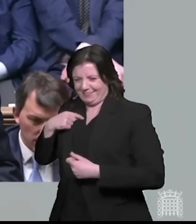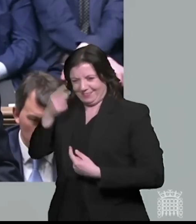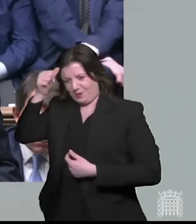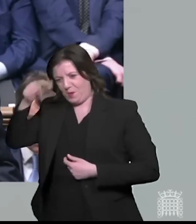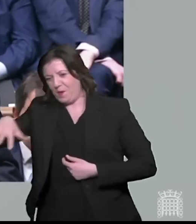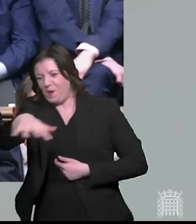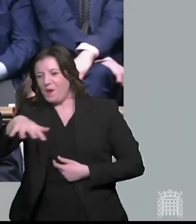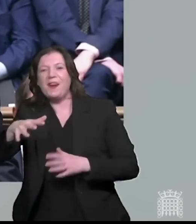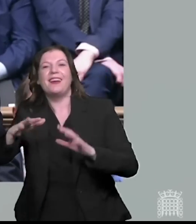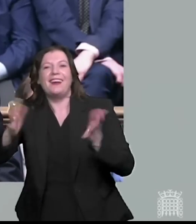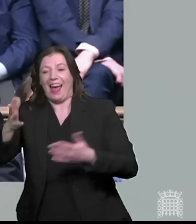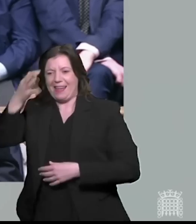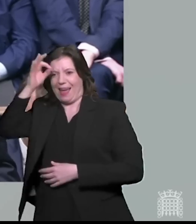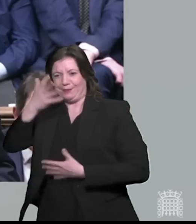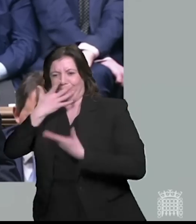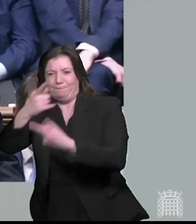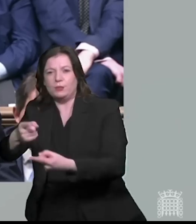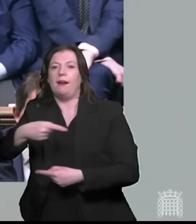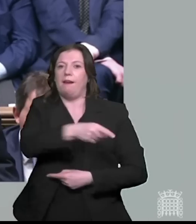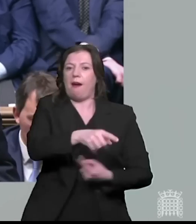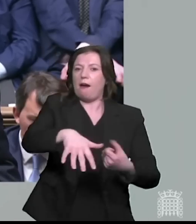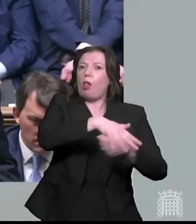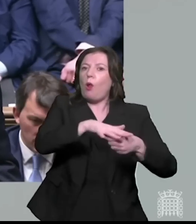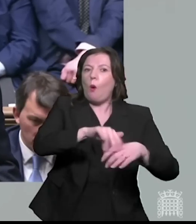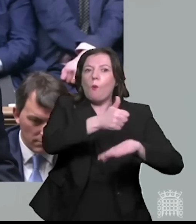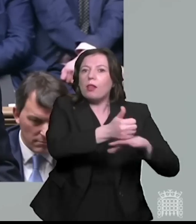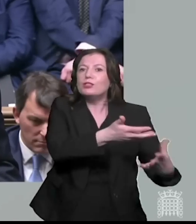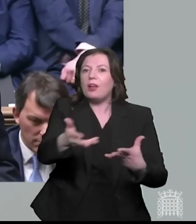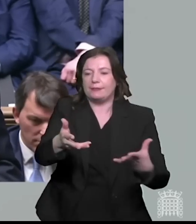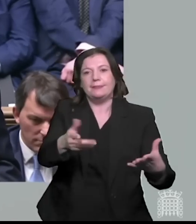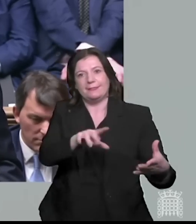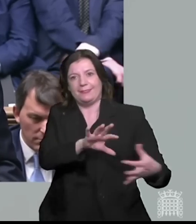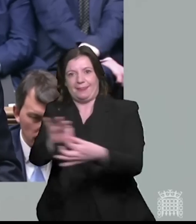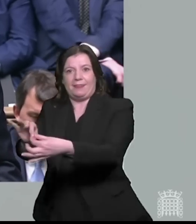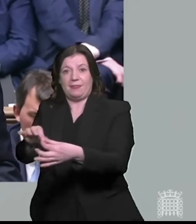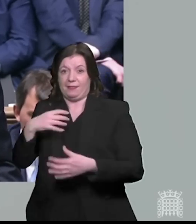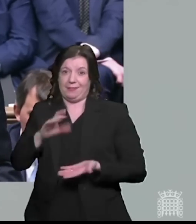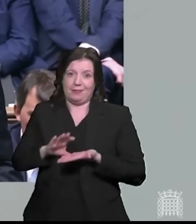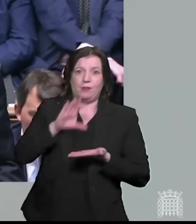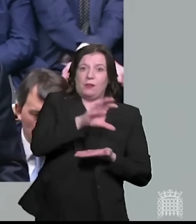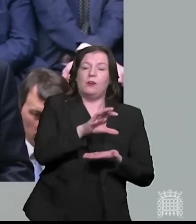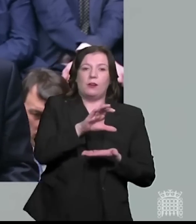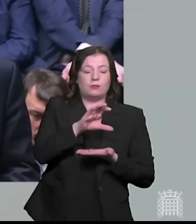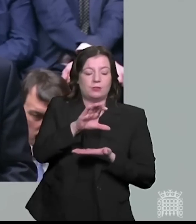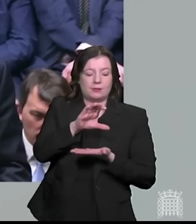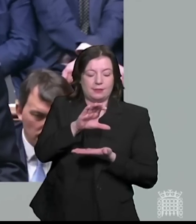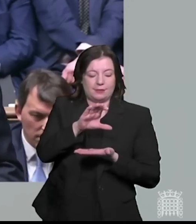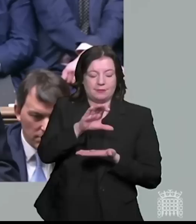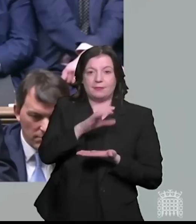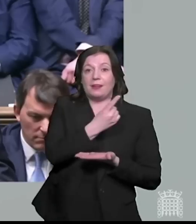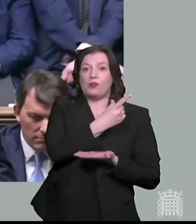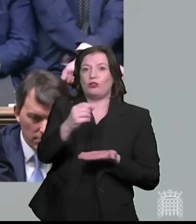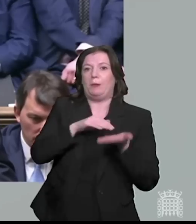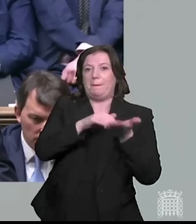central or local government cannot. So I will give his department £100 million to support thousands of local charities